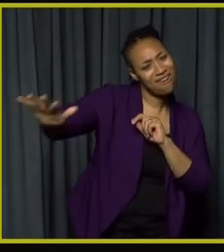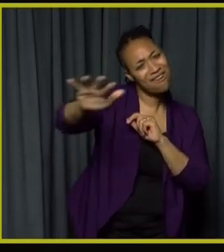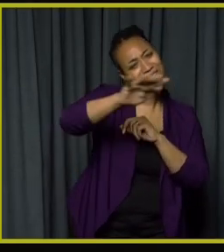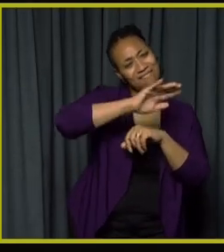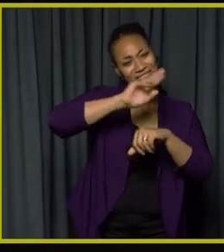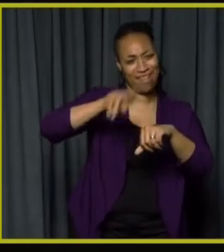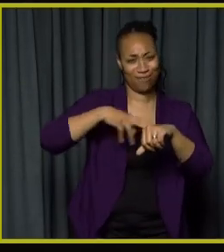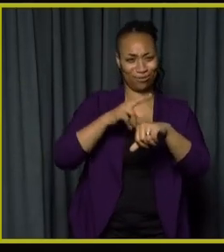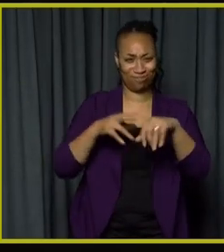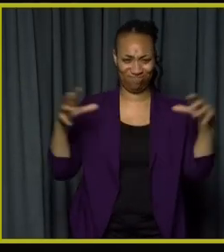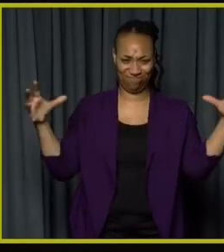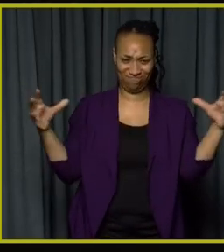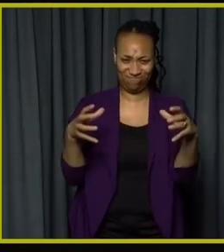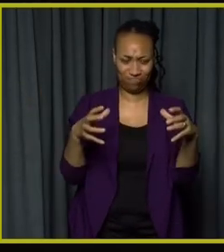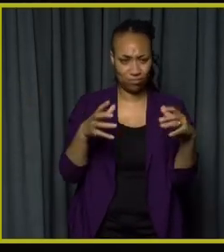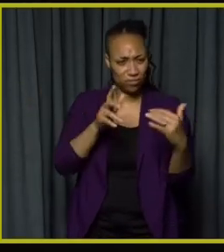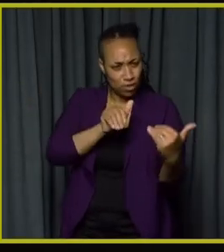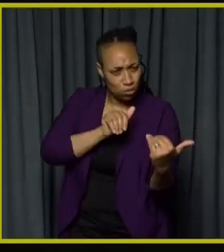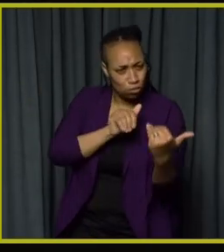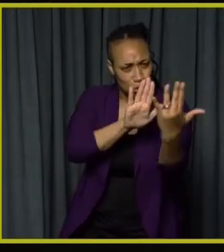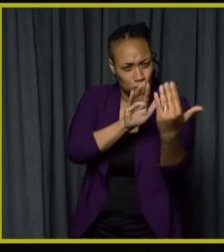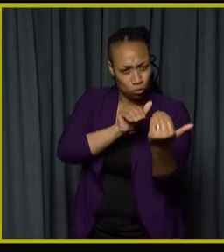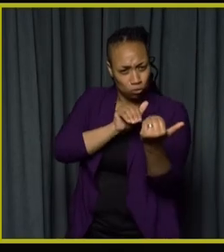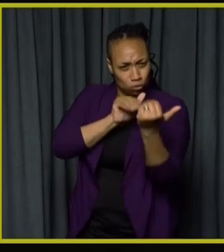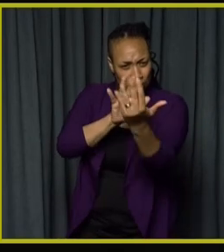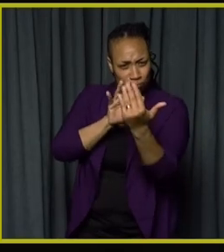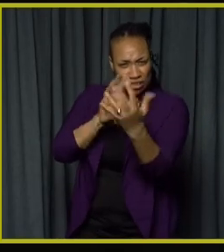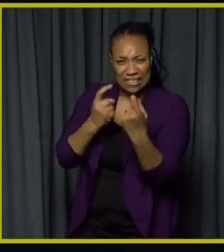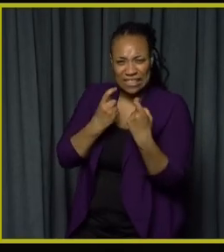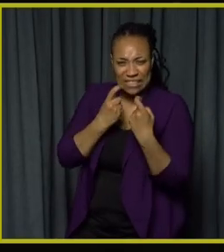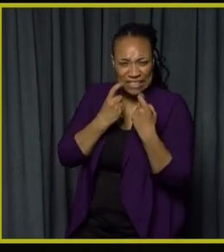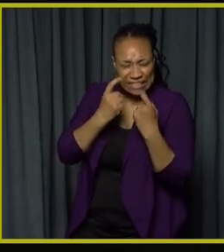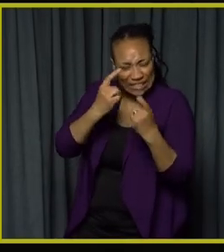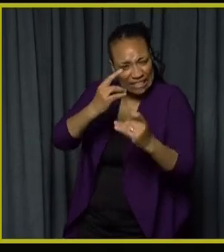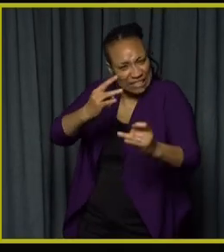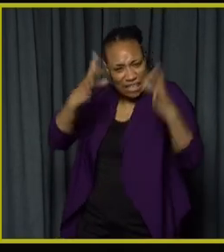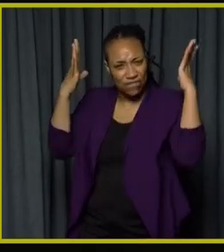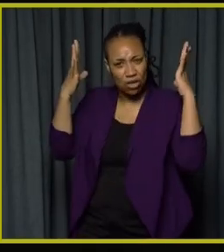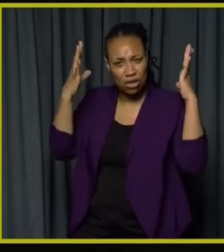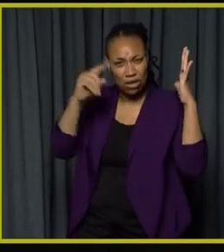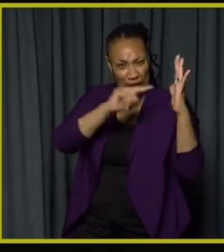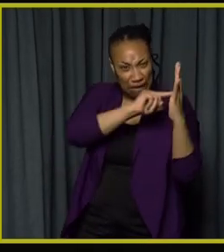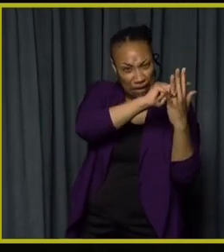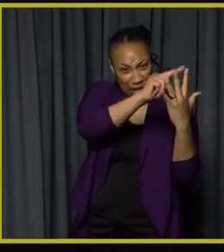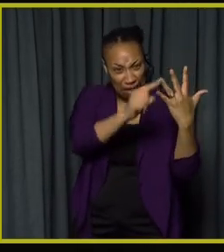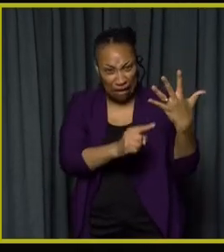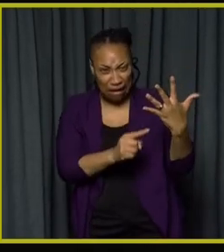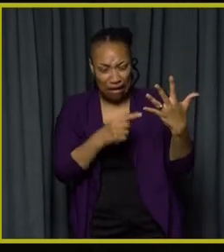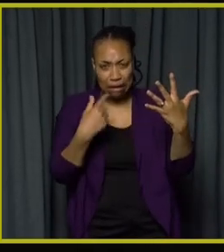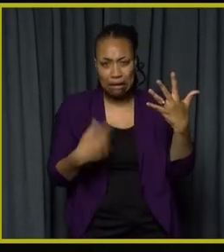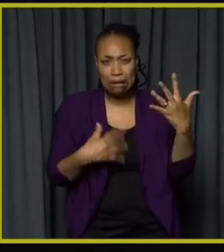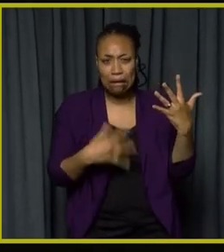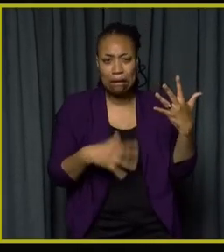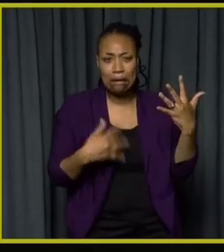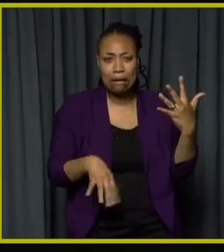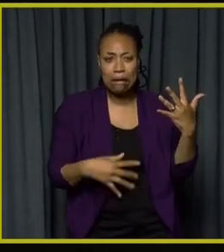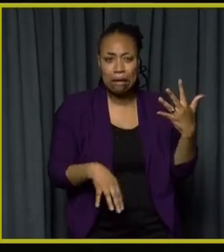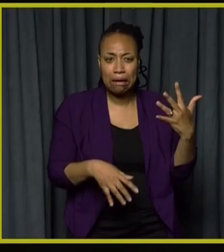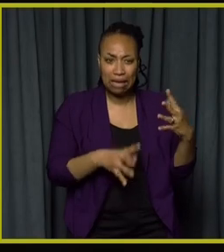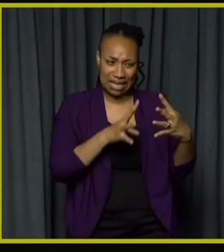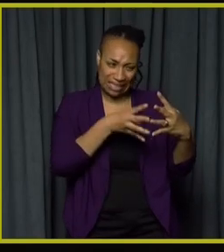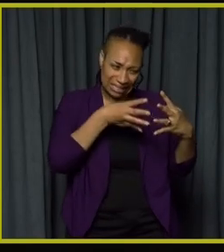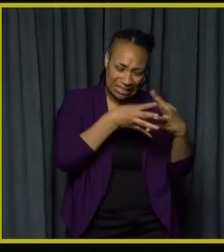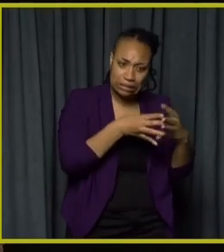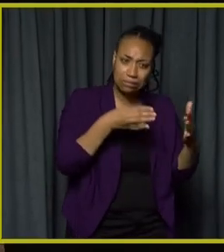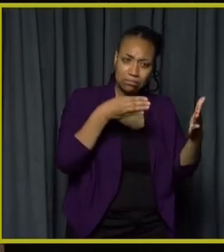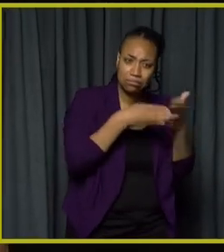interlocking evils and injustices of our time. Systemic racism, systemic poverty,